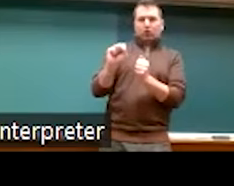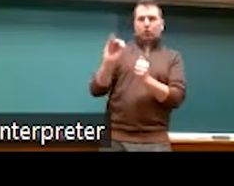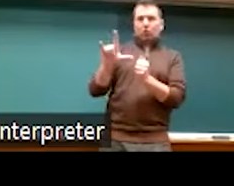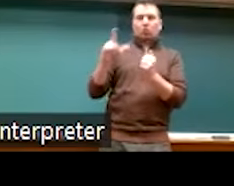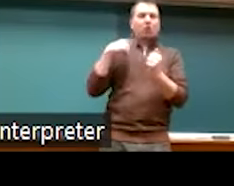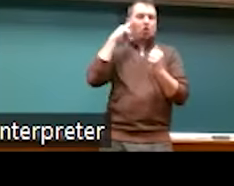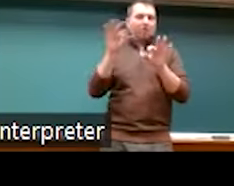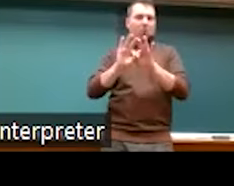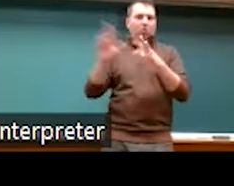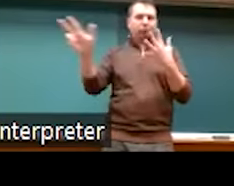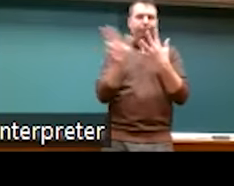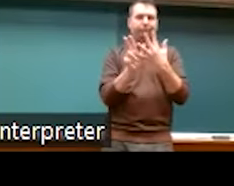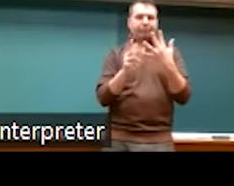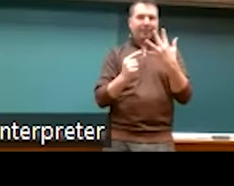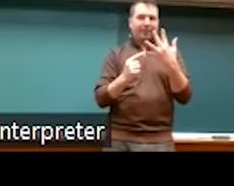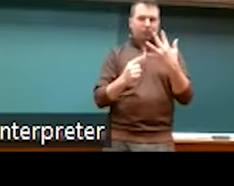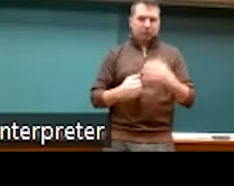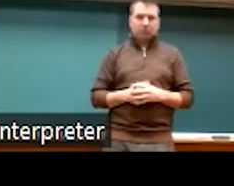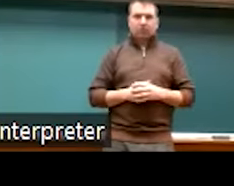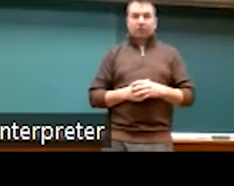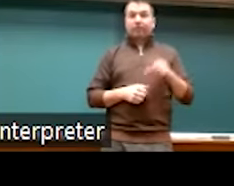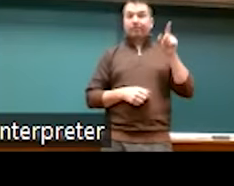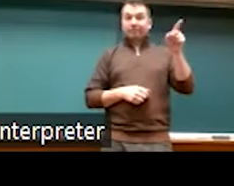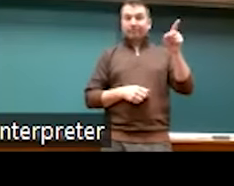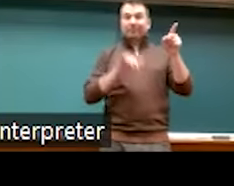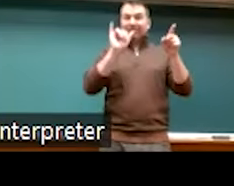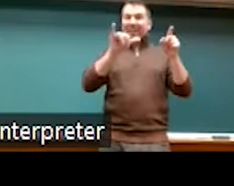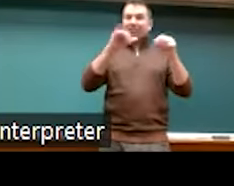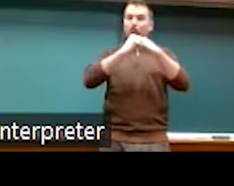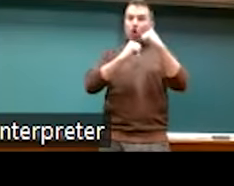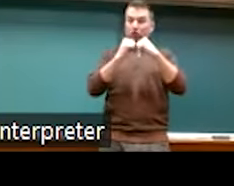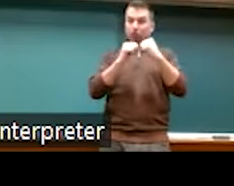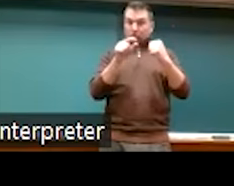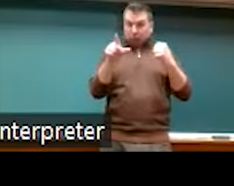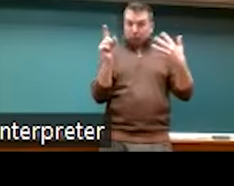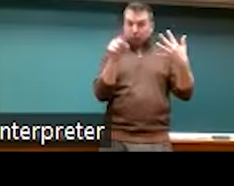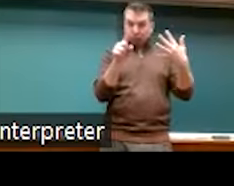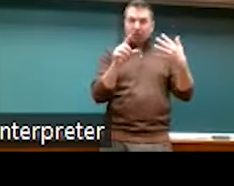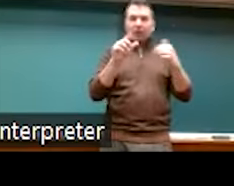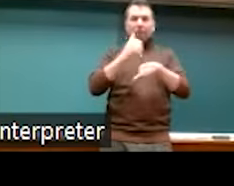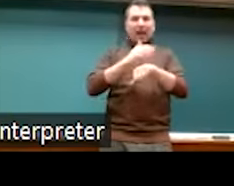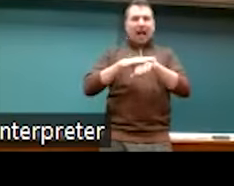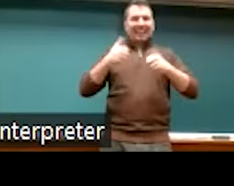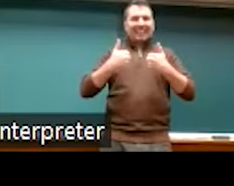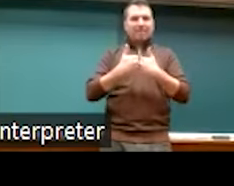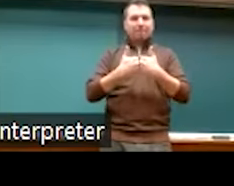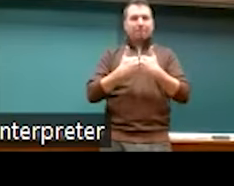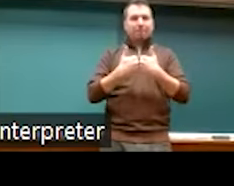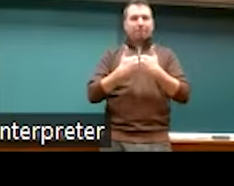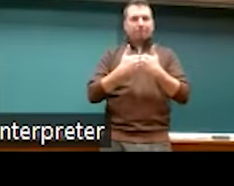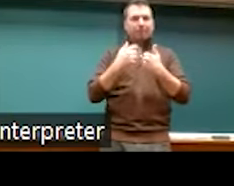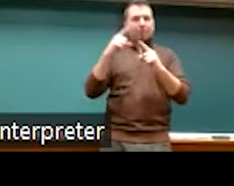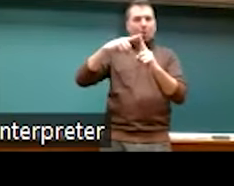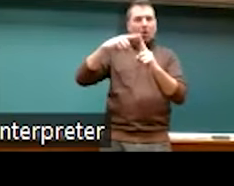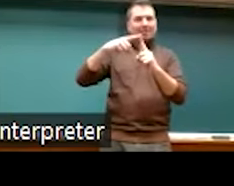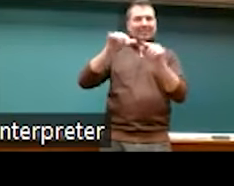Now the points, this is for a couple of reasons. It's accountability and it's a gamification strategy. So each healthy behavior that they do